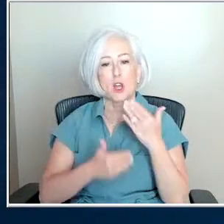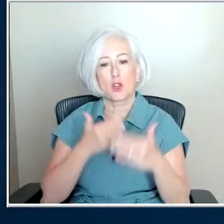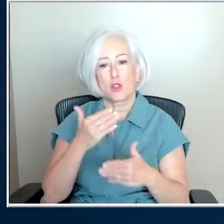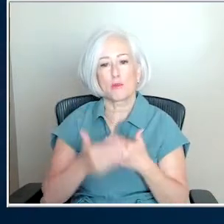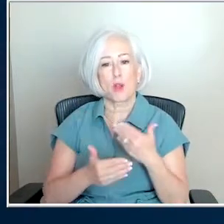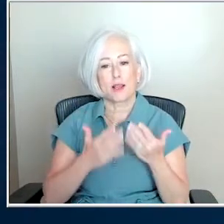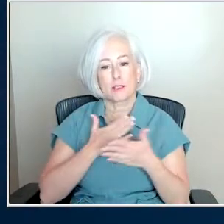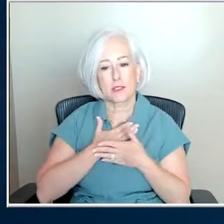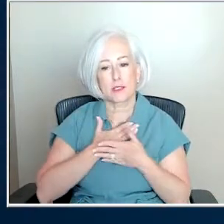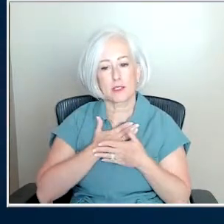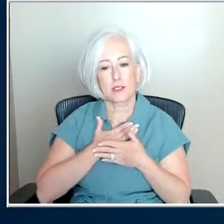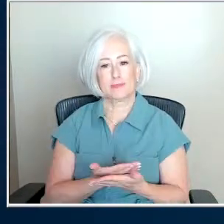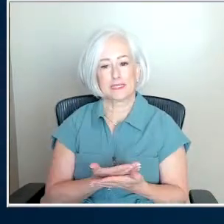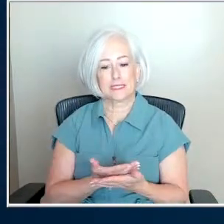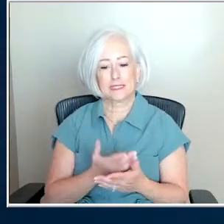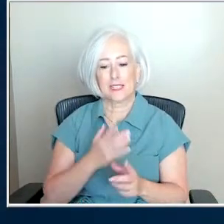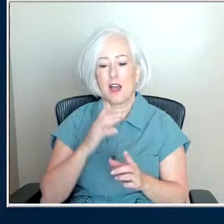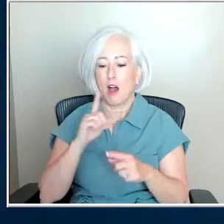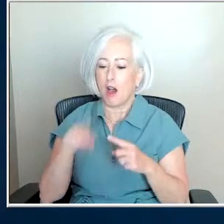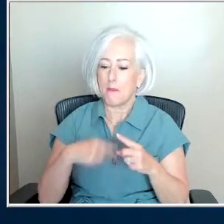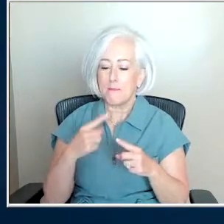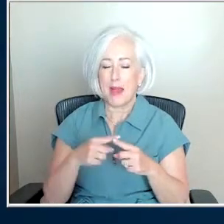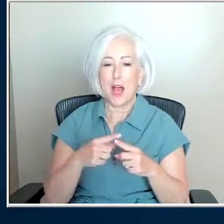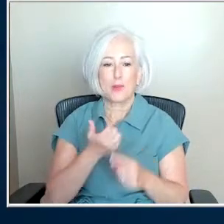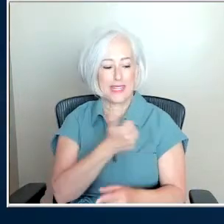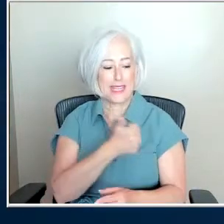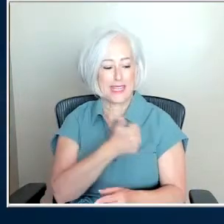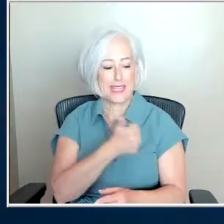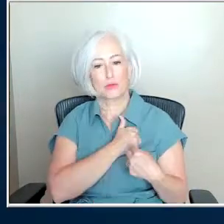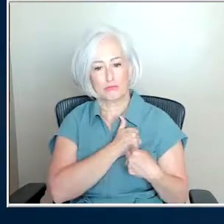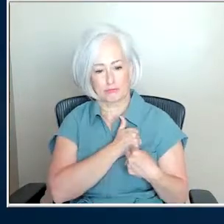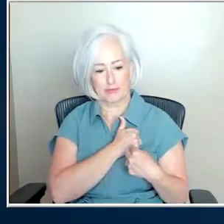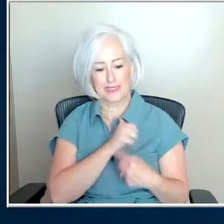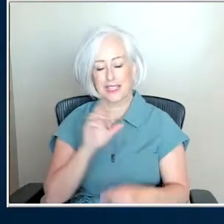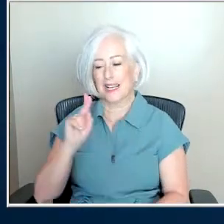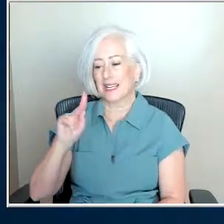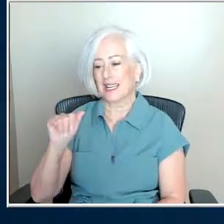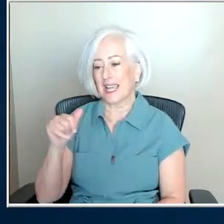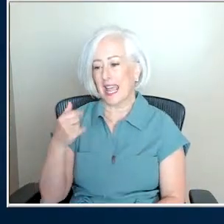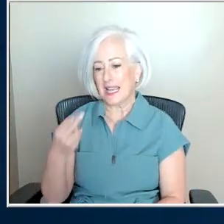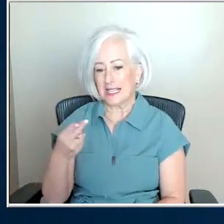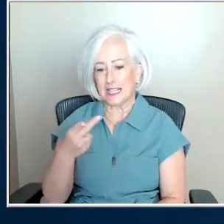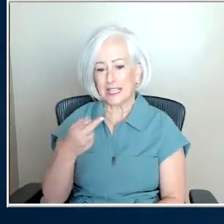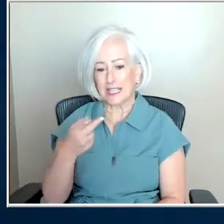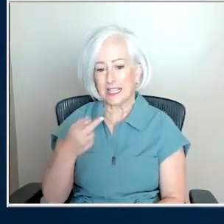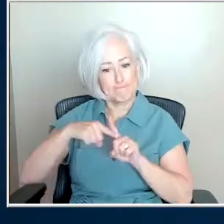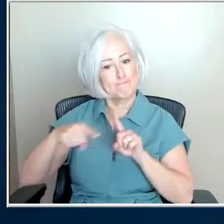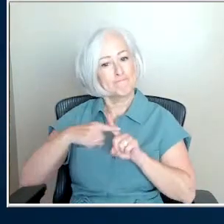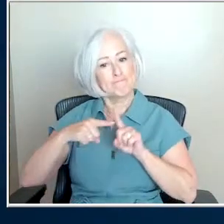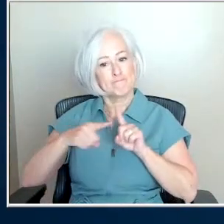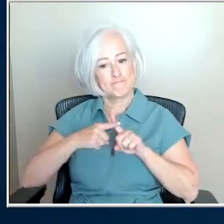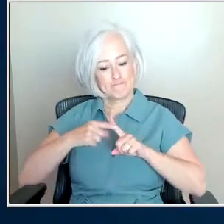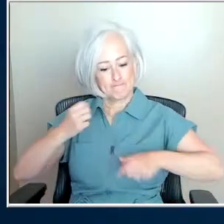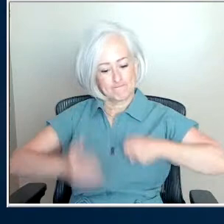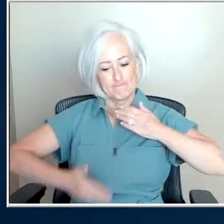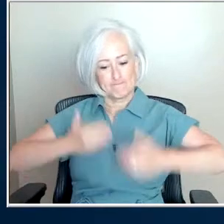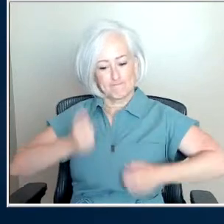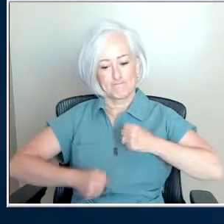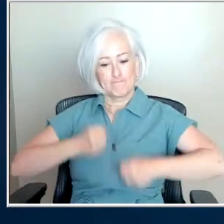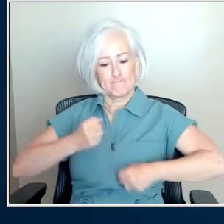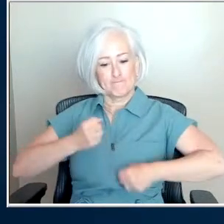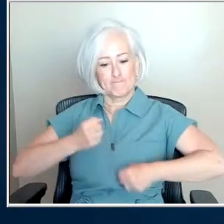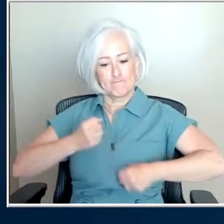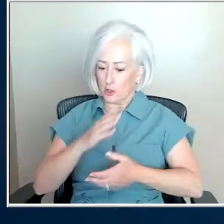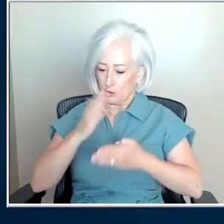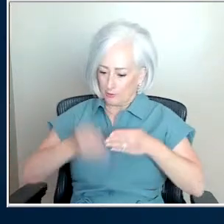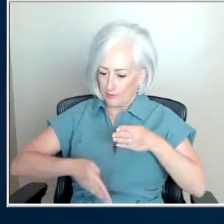the attitude, Kaleigh's attitude just was a go-getter, gotta get this done, get this completed. She